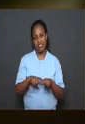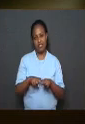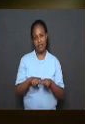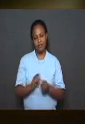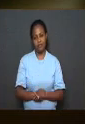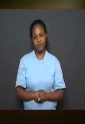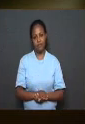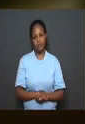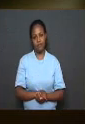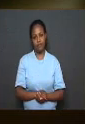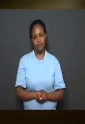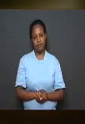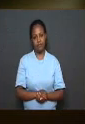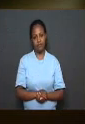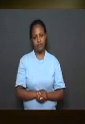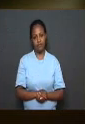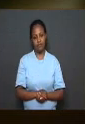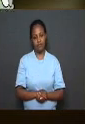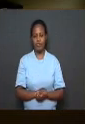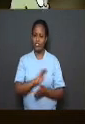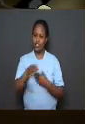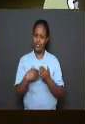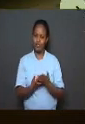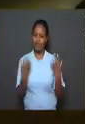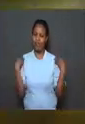Let's get back to our lesson.